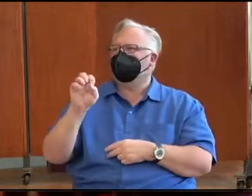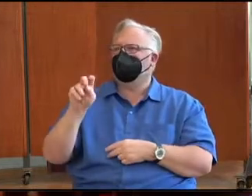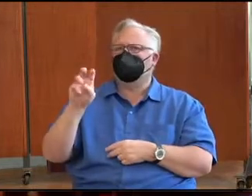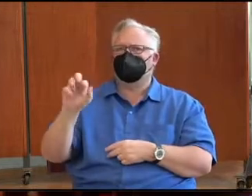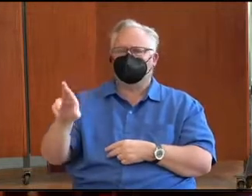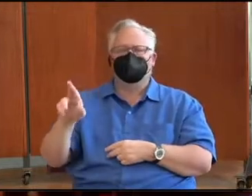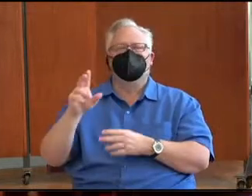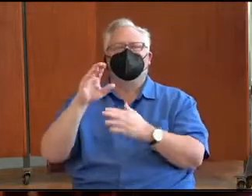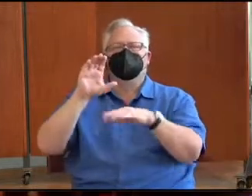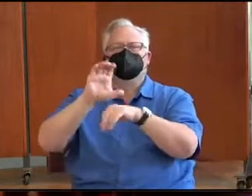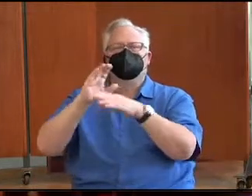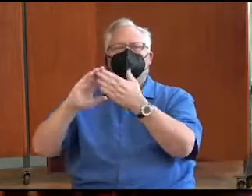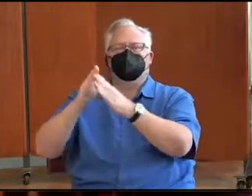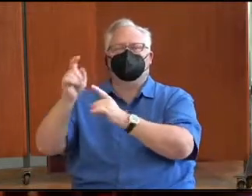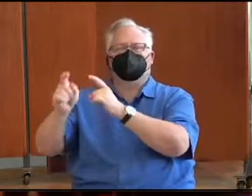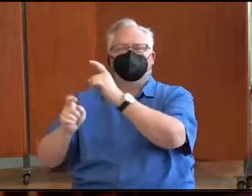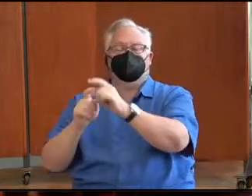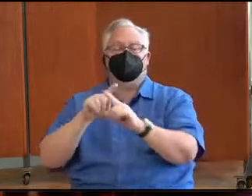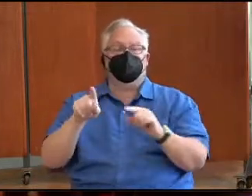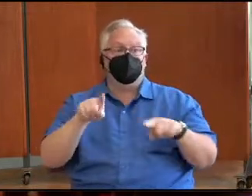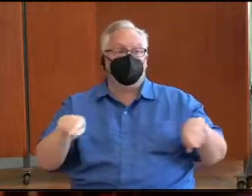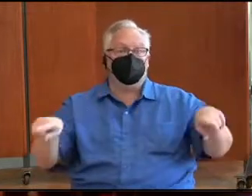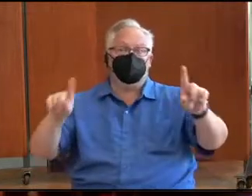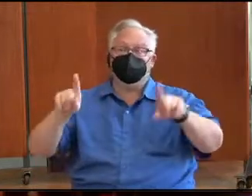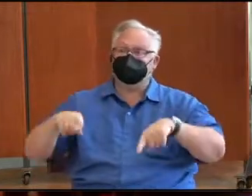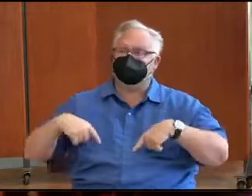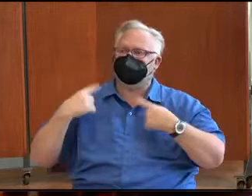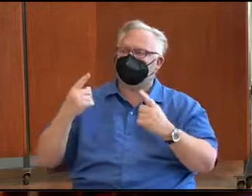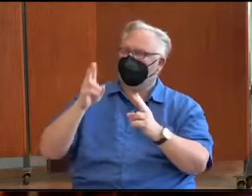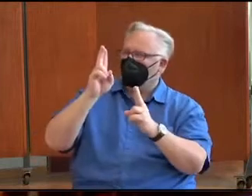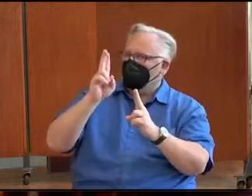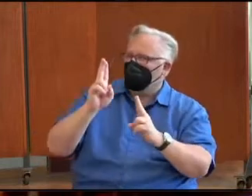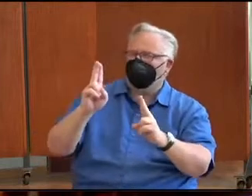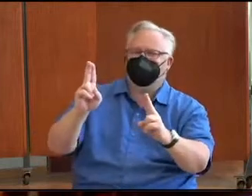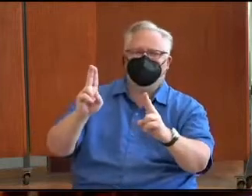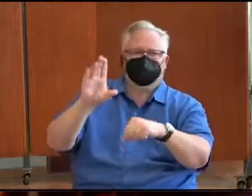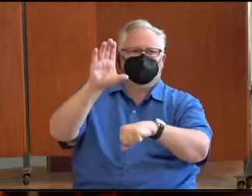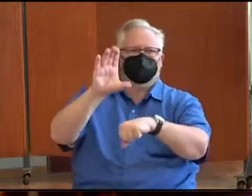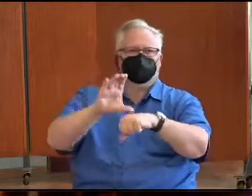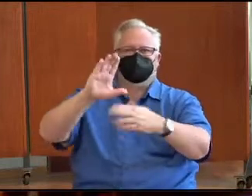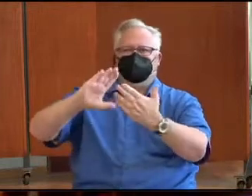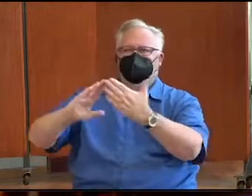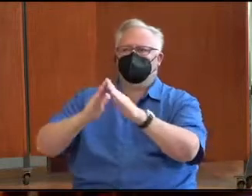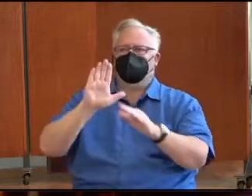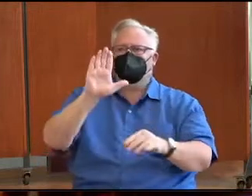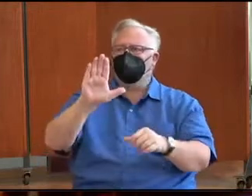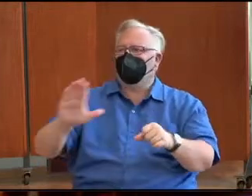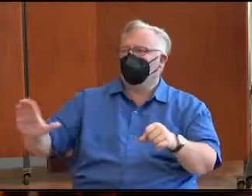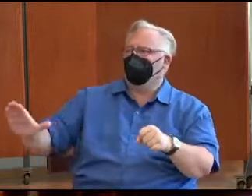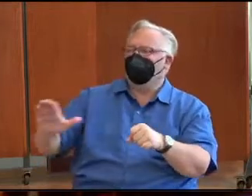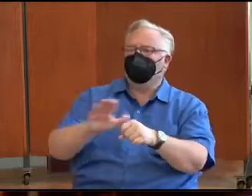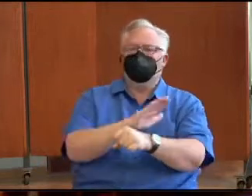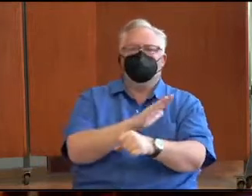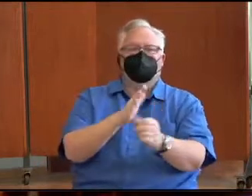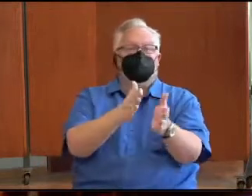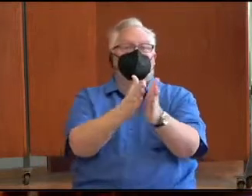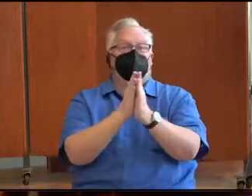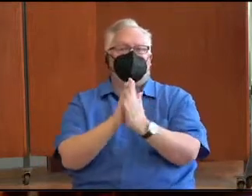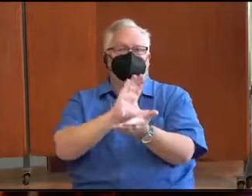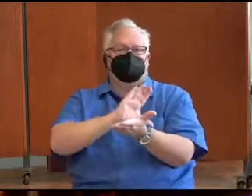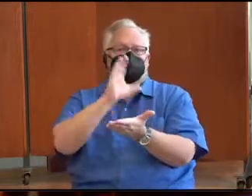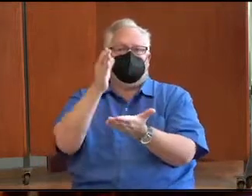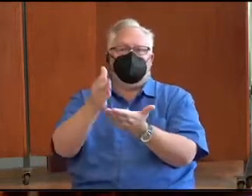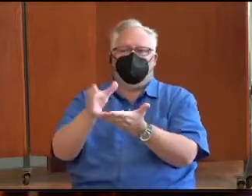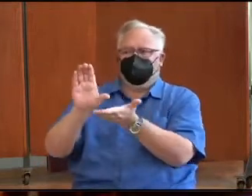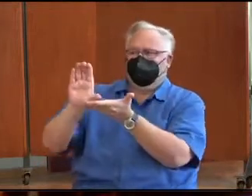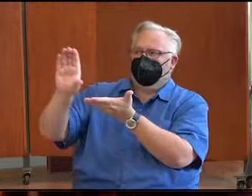Congregational Giving. But you all have been an honor congregation, giving your full requested amount